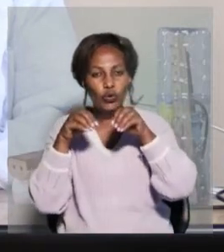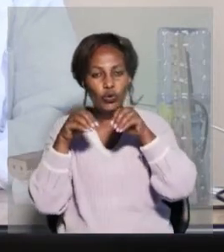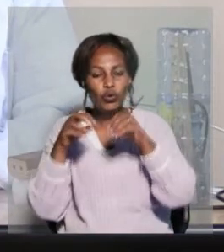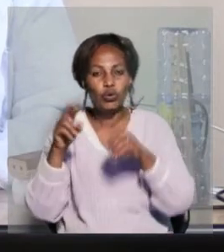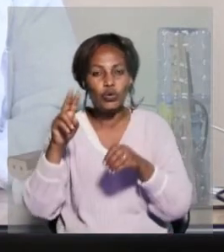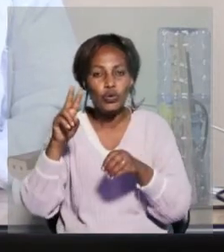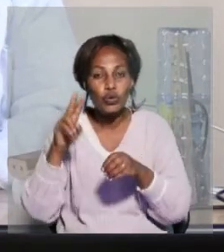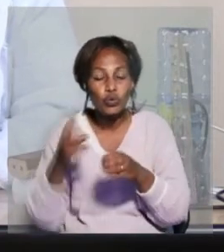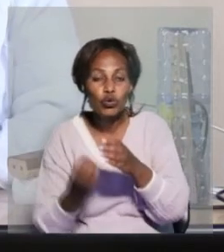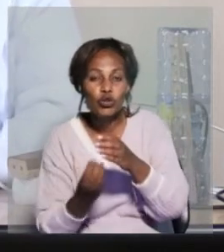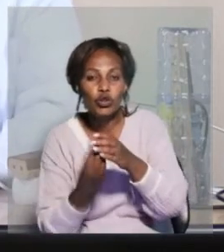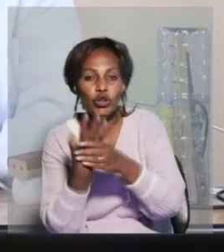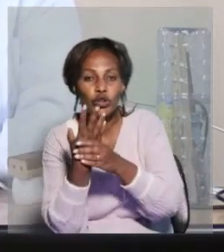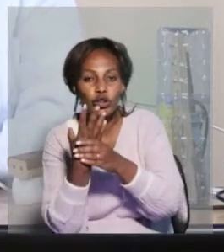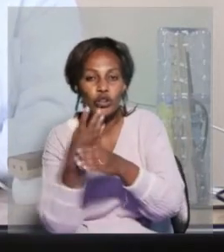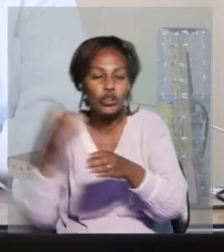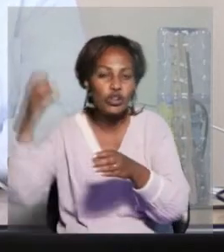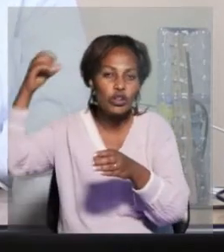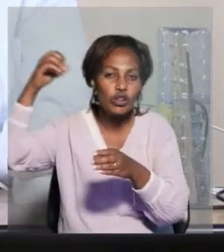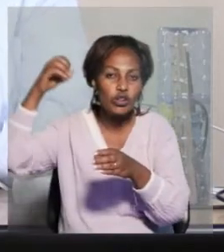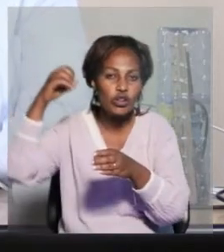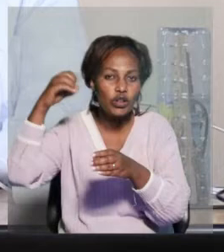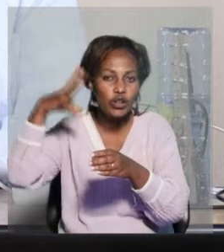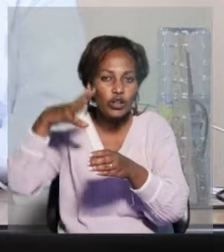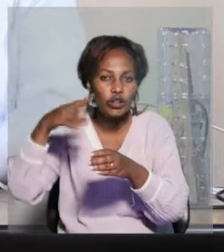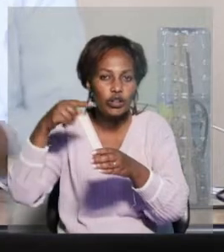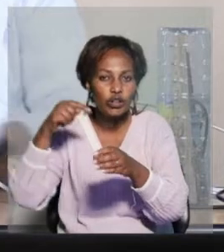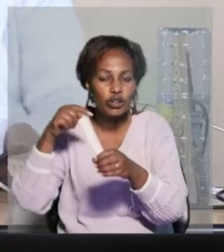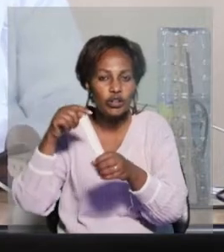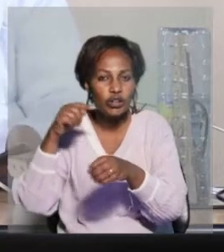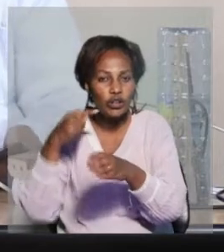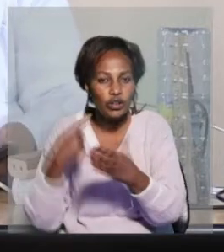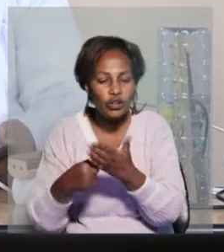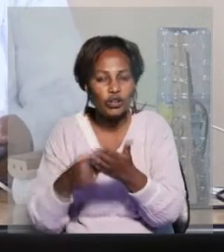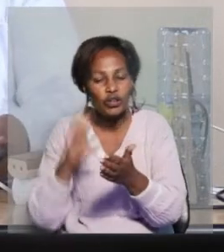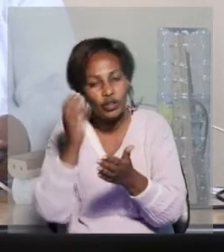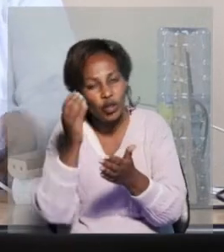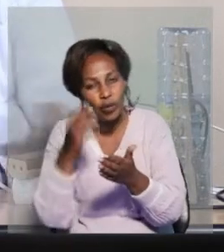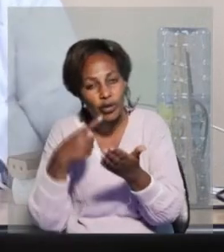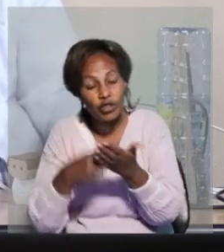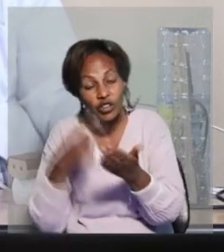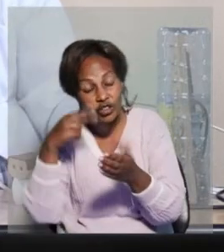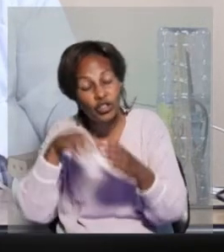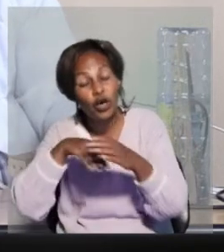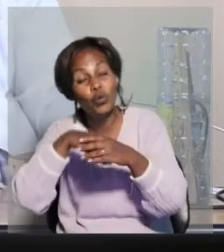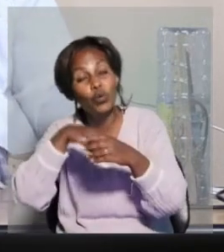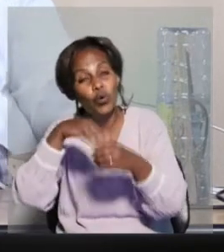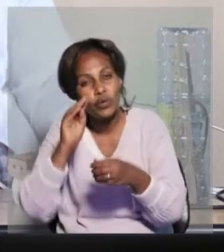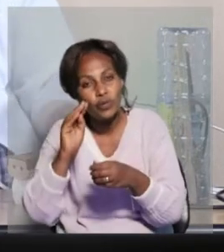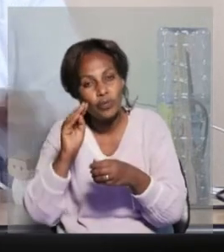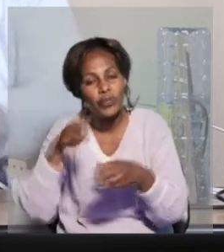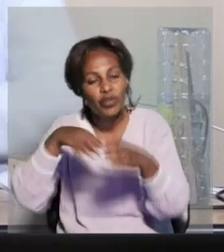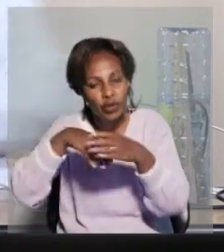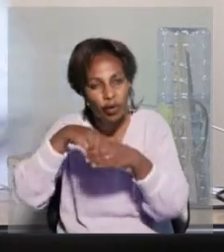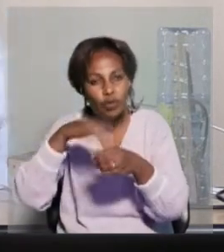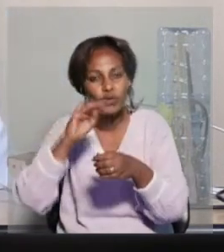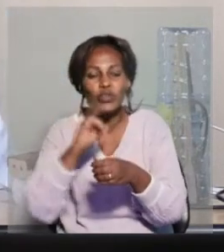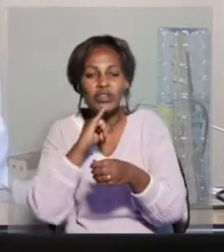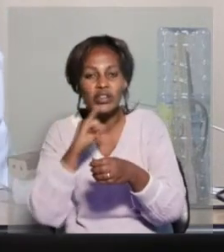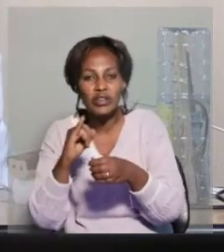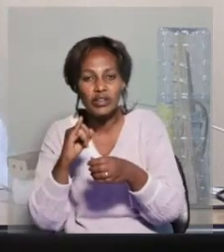to generate light in this lamp. Yeah. Now let's see the output. The